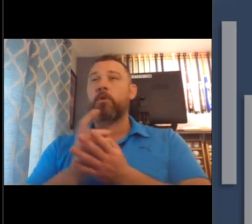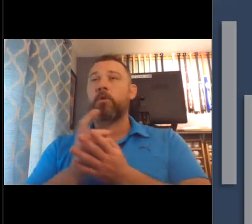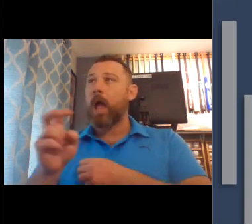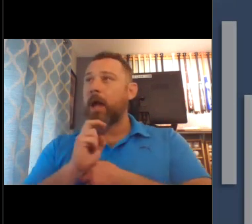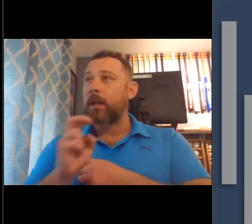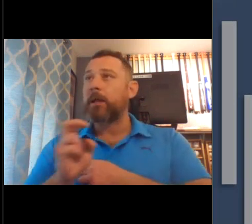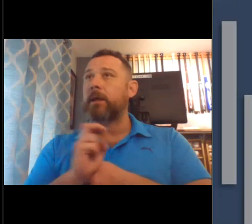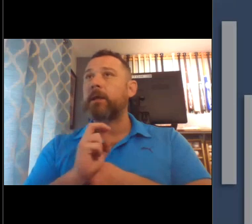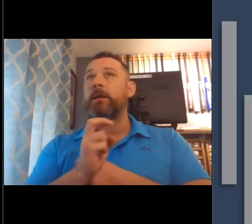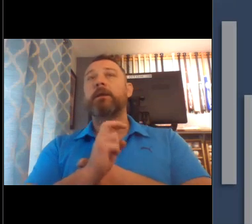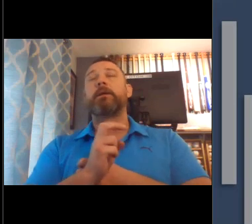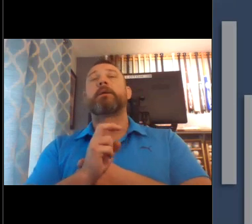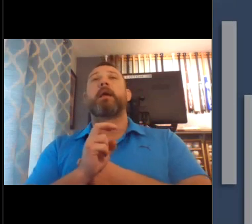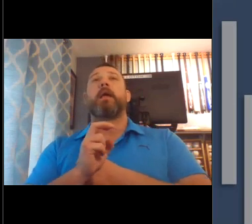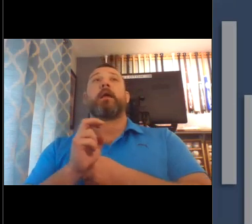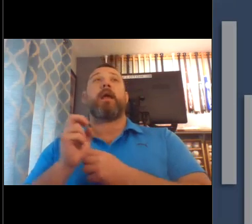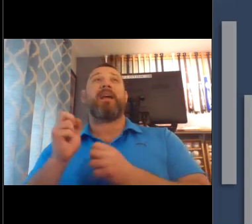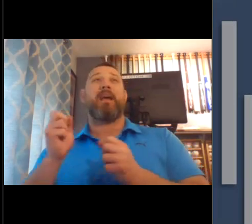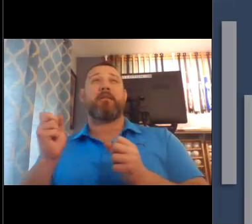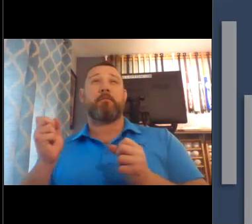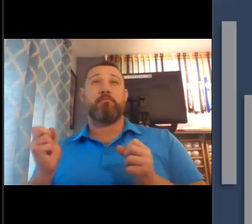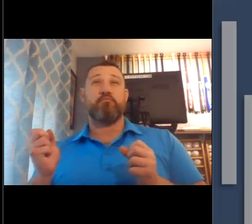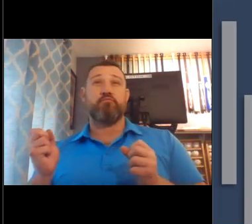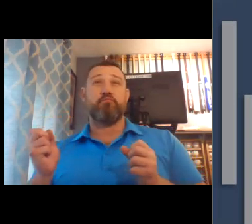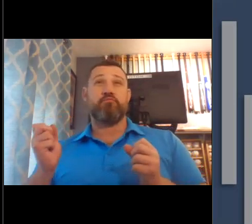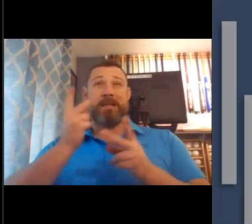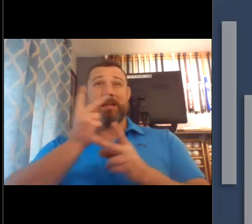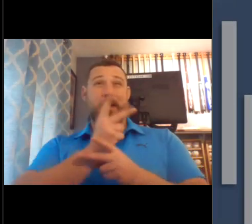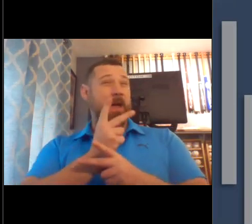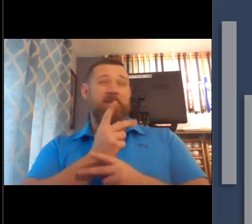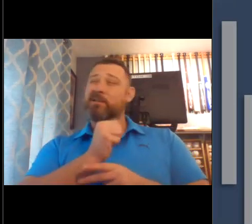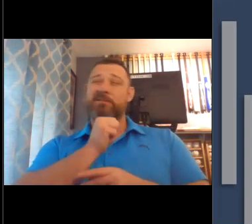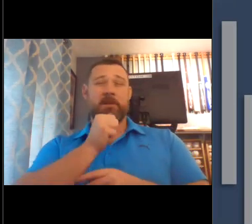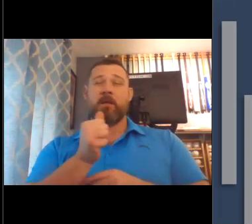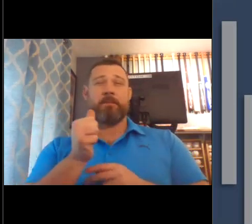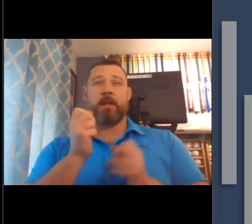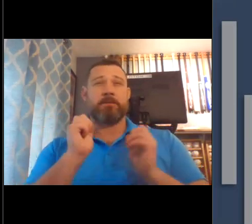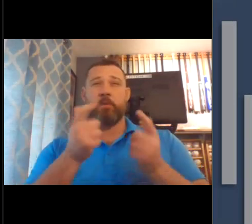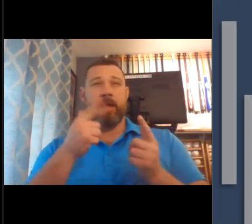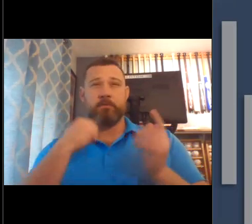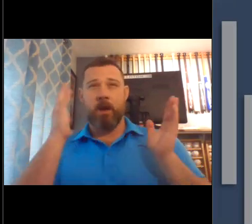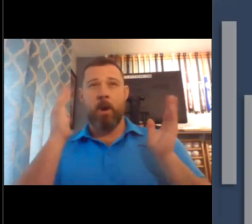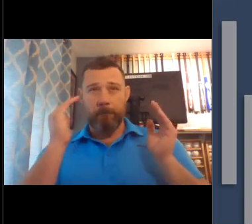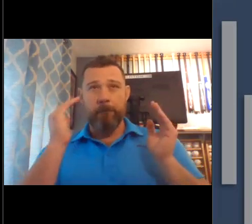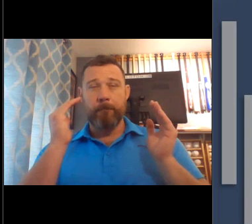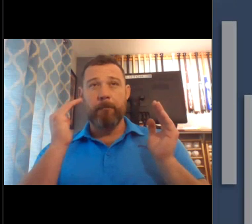the rebound hasn't been as quick as we would have hoped it would have been.